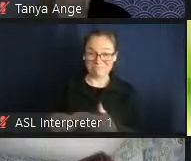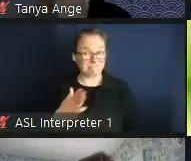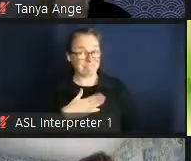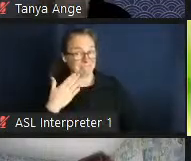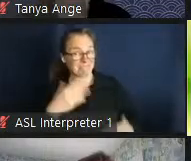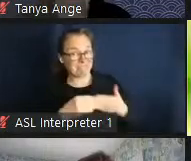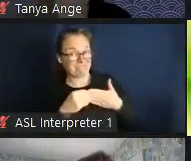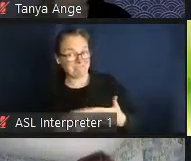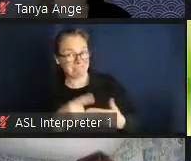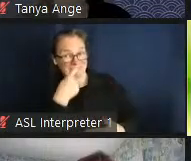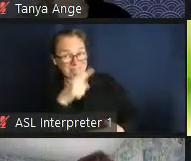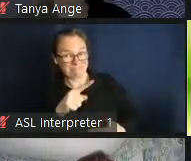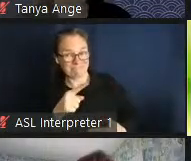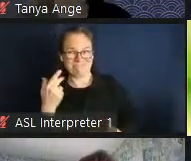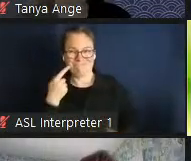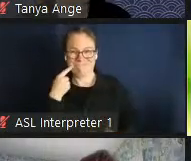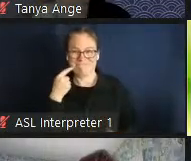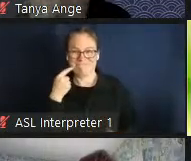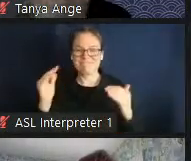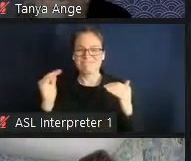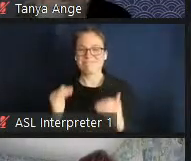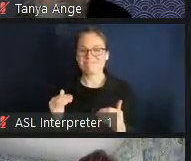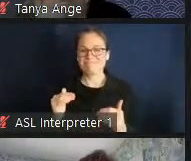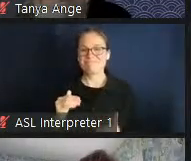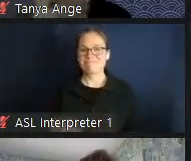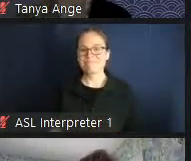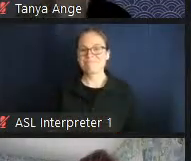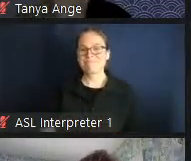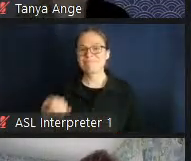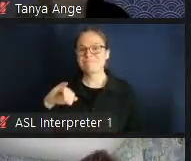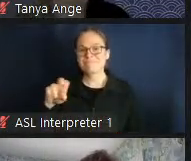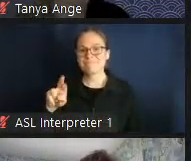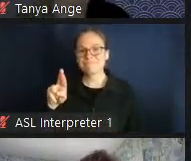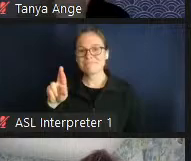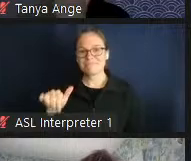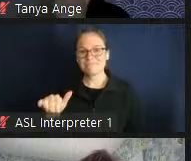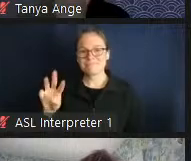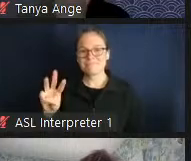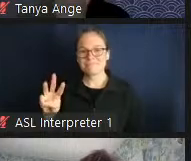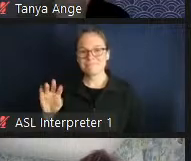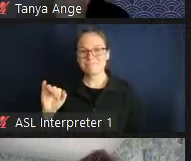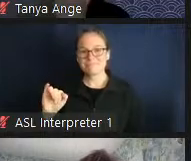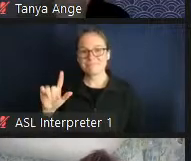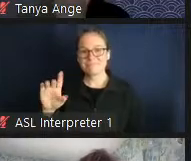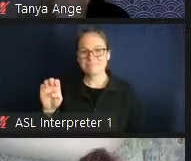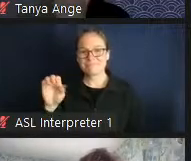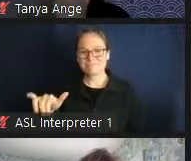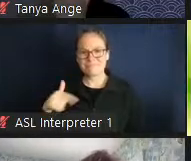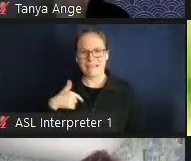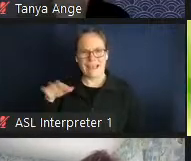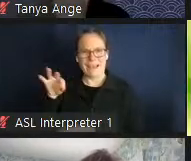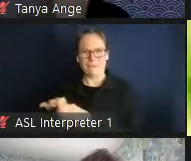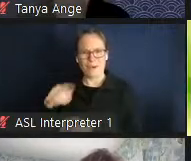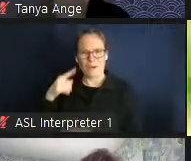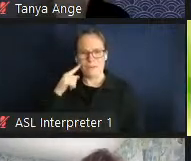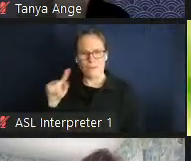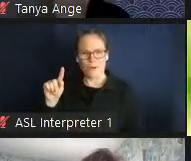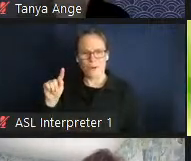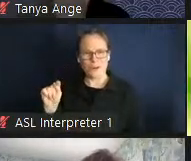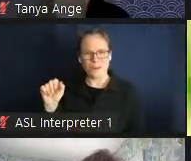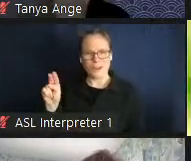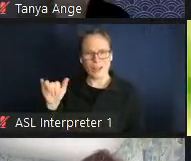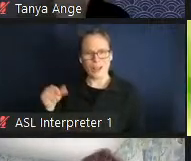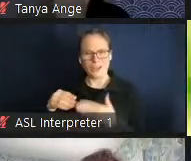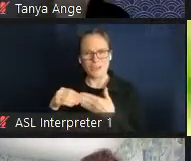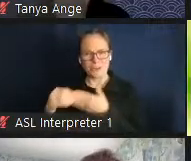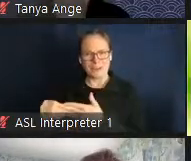Next up, Commissioner Willie. I'm voting for Tanya to continue to lead that conversation. Thank you. Jerry